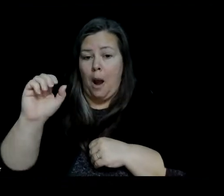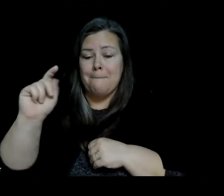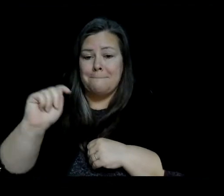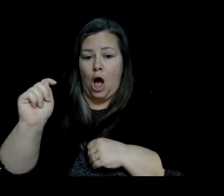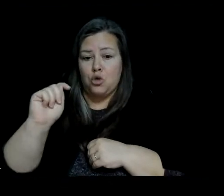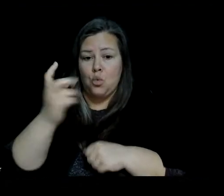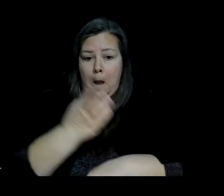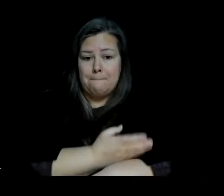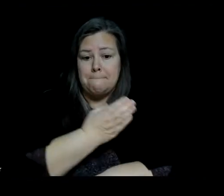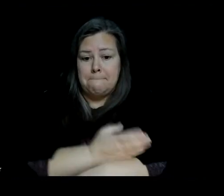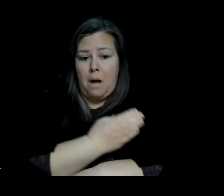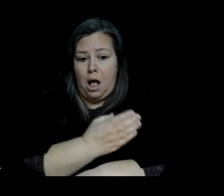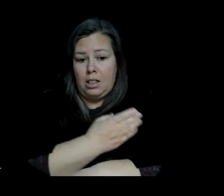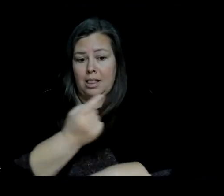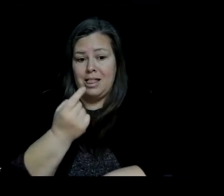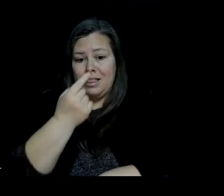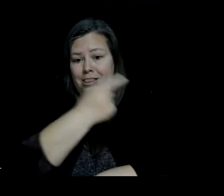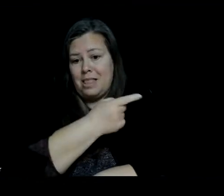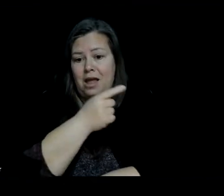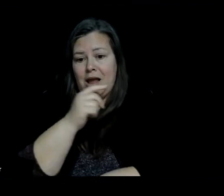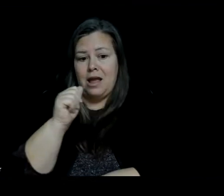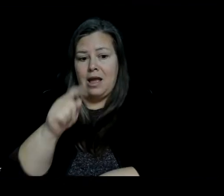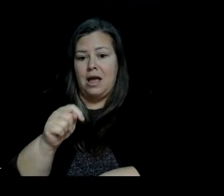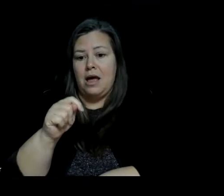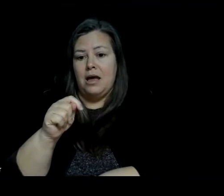Hall, what are we doing there?